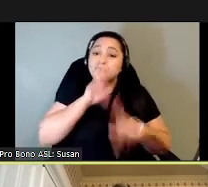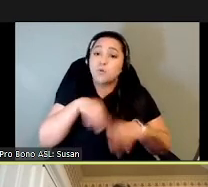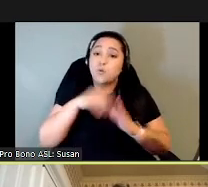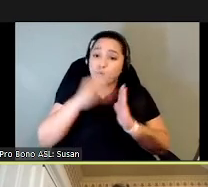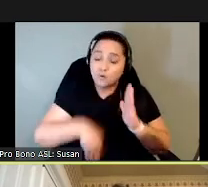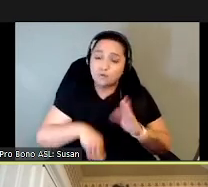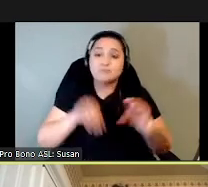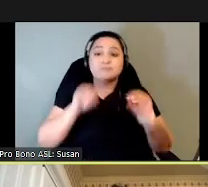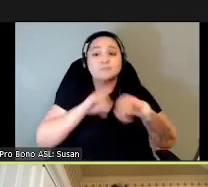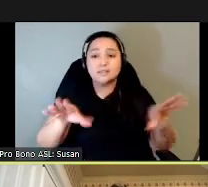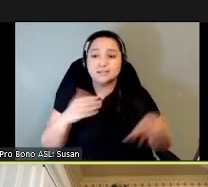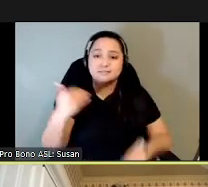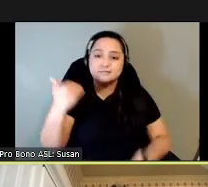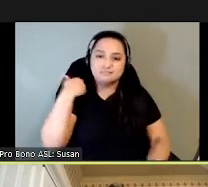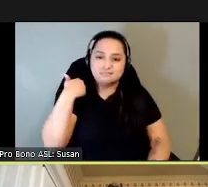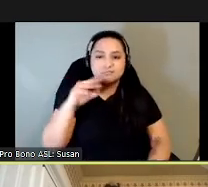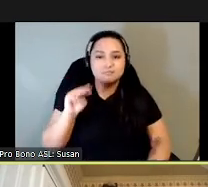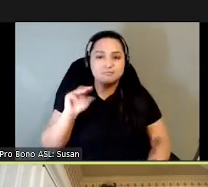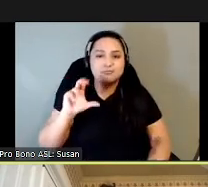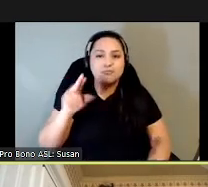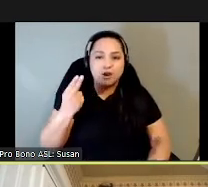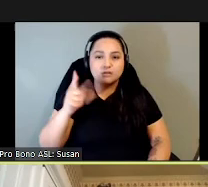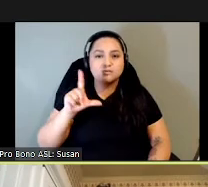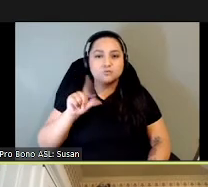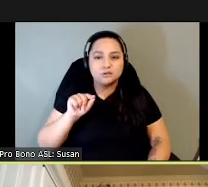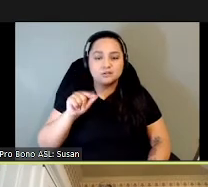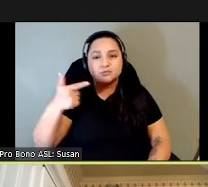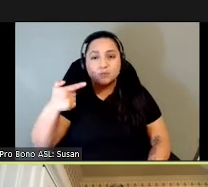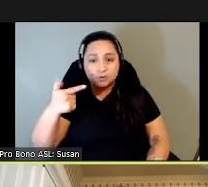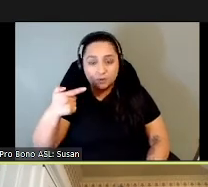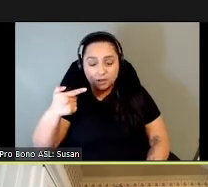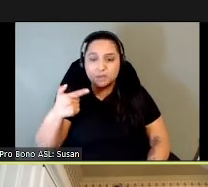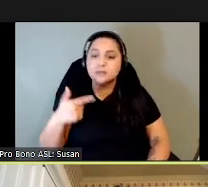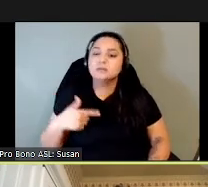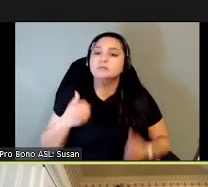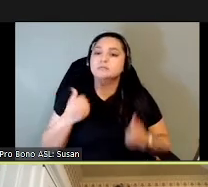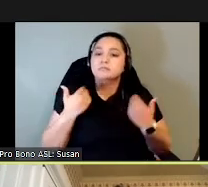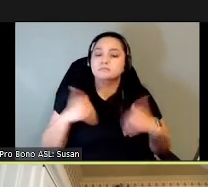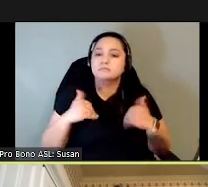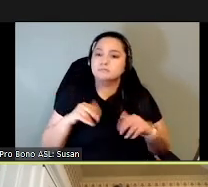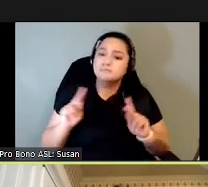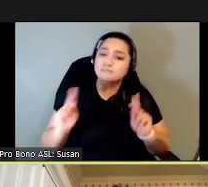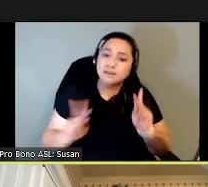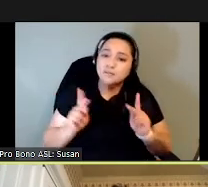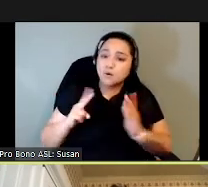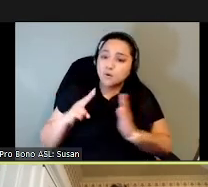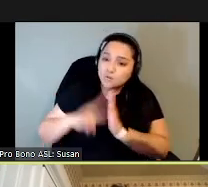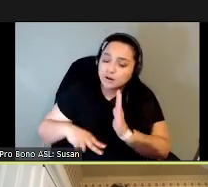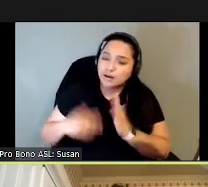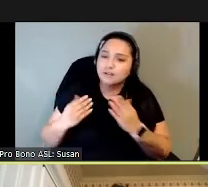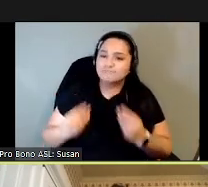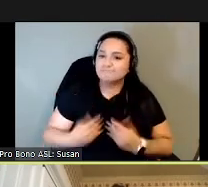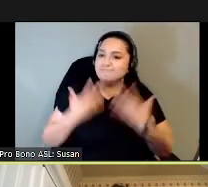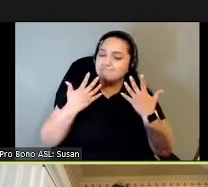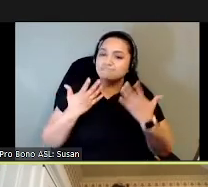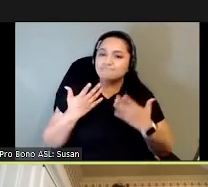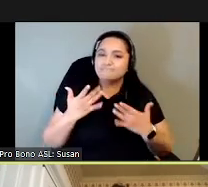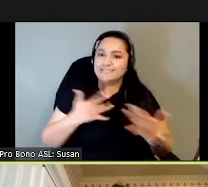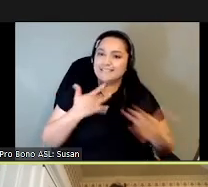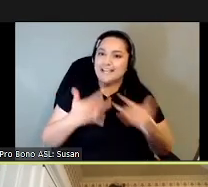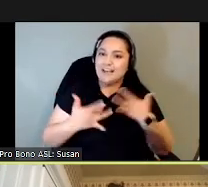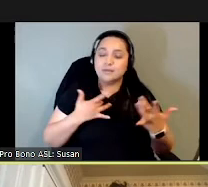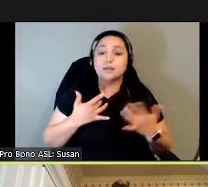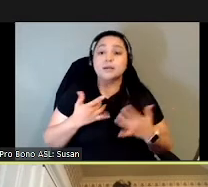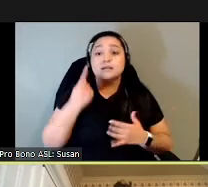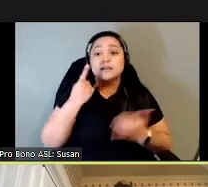of 2021 and was received with tremendous energy and excitement. It's now become required reading